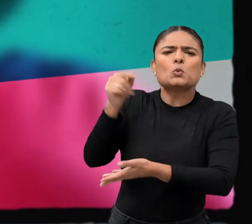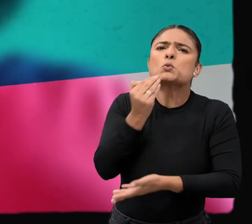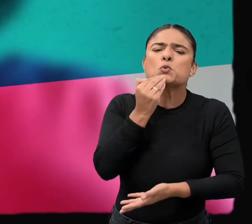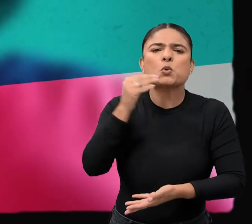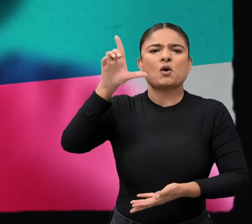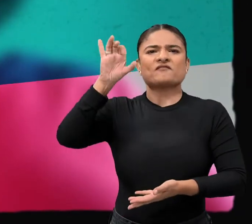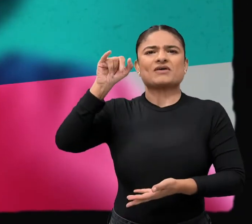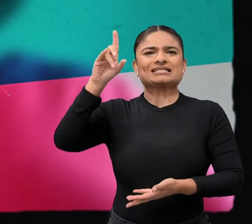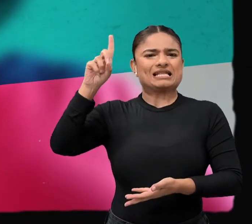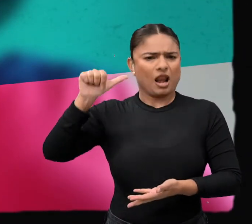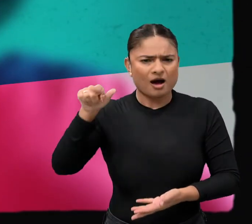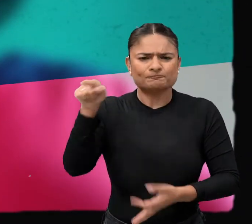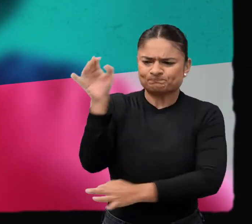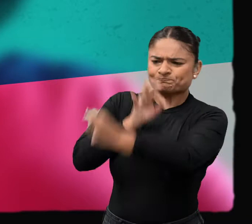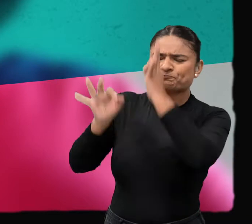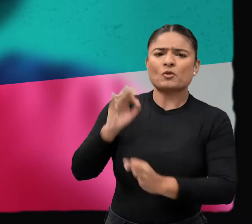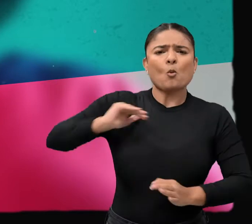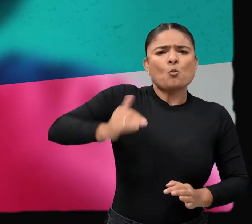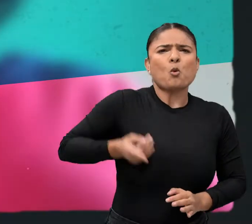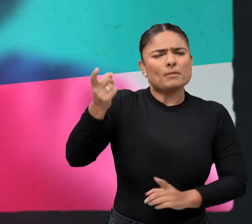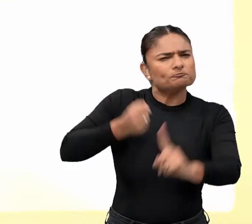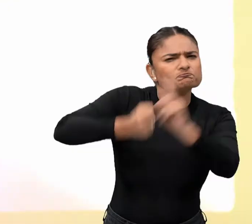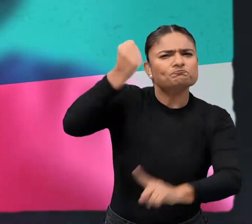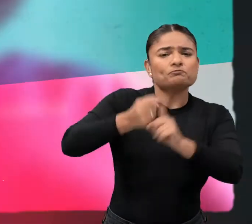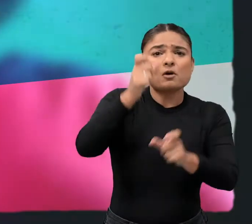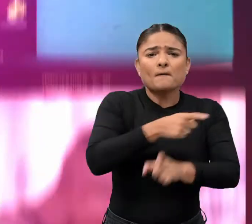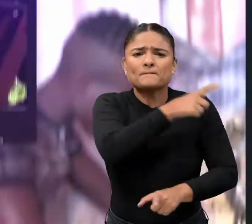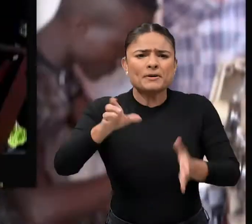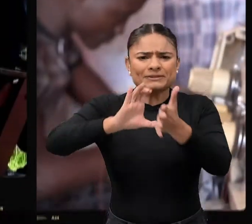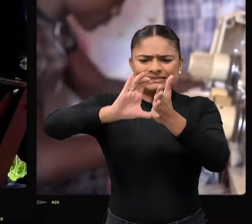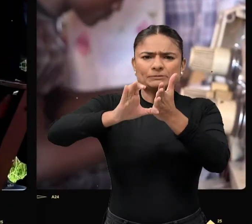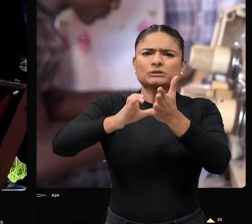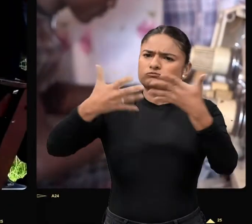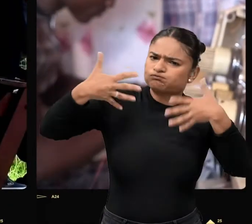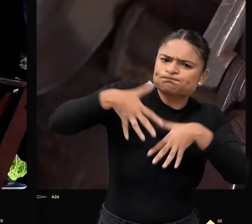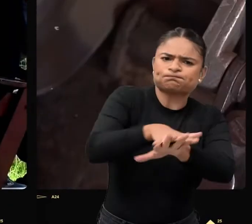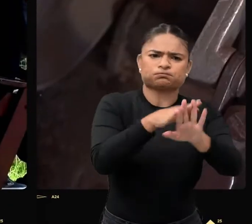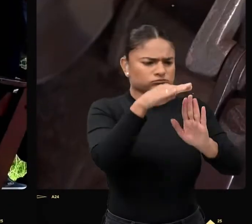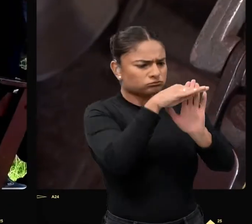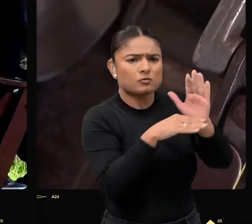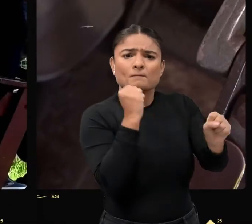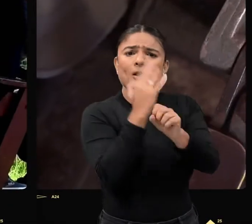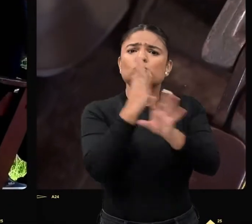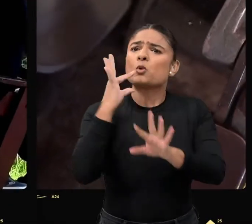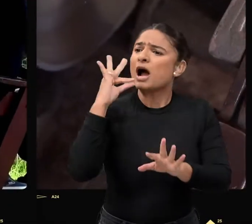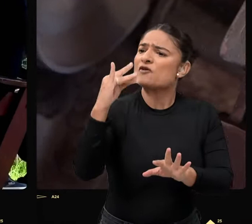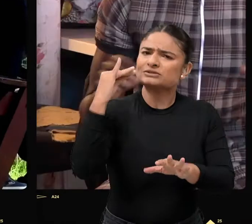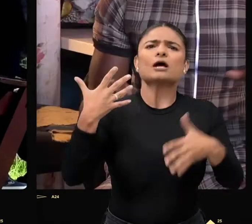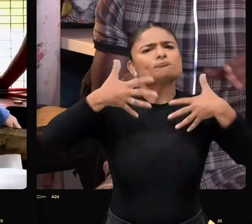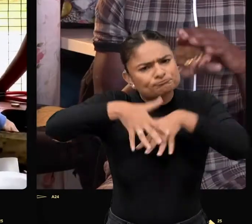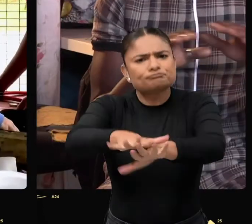woman dedicated to ensuring that people with disabilities are equitably integrated into the mainstream society in everything she